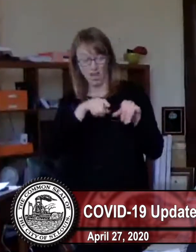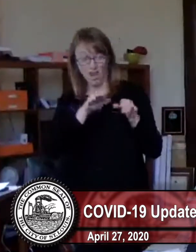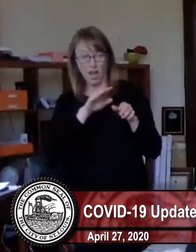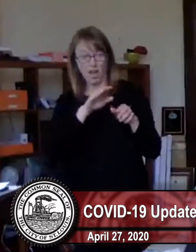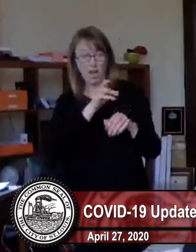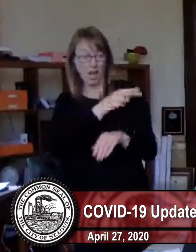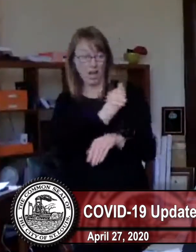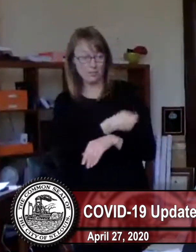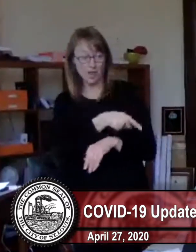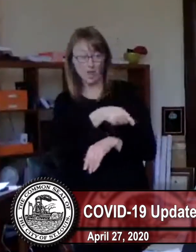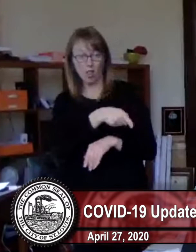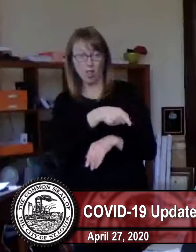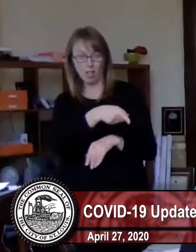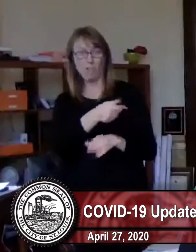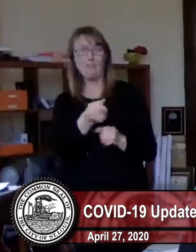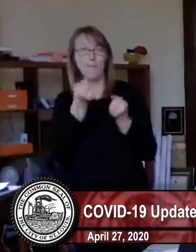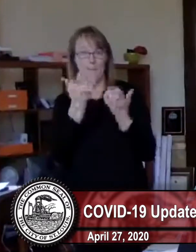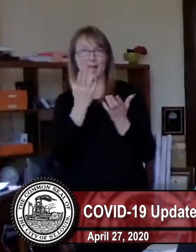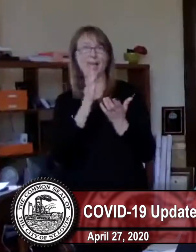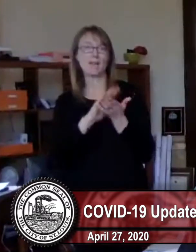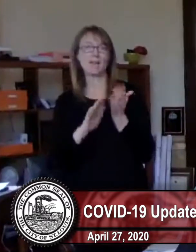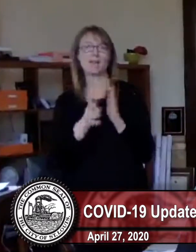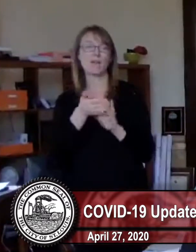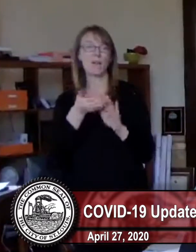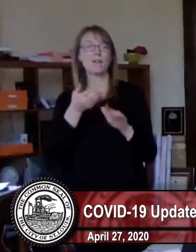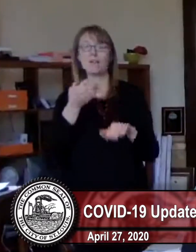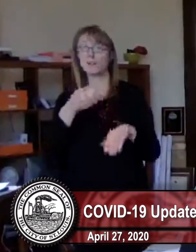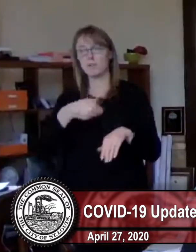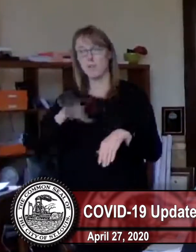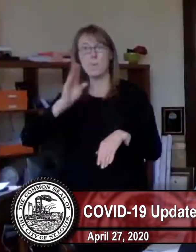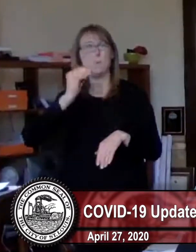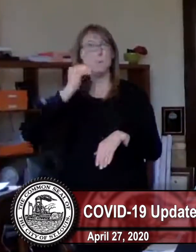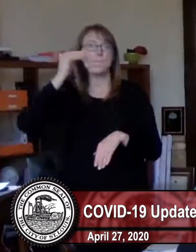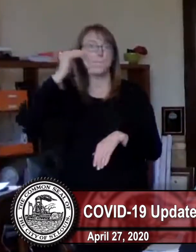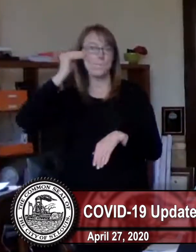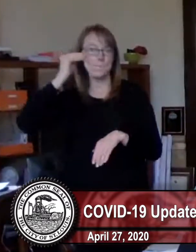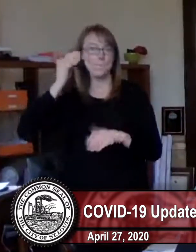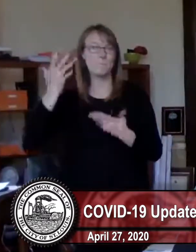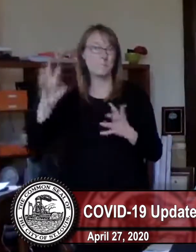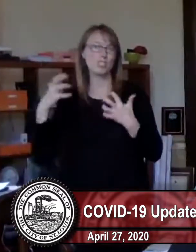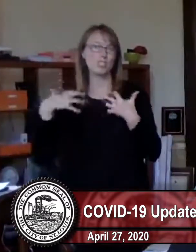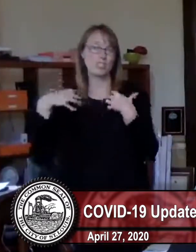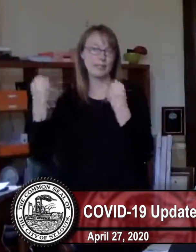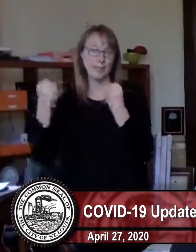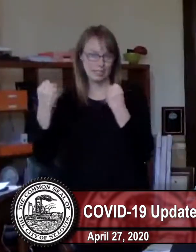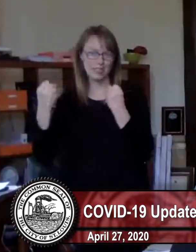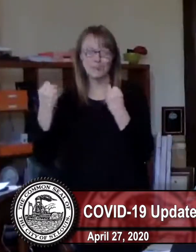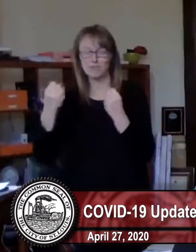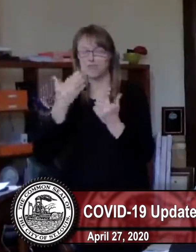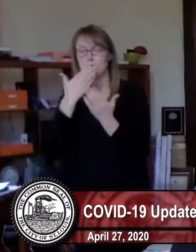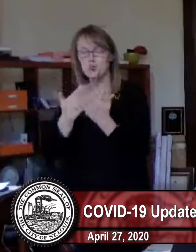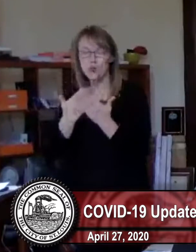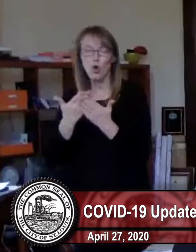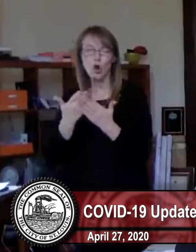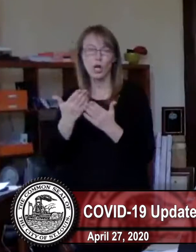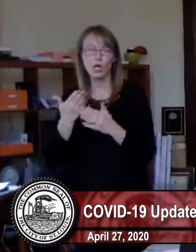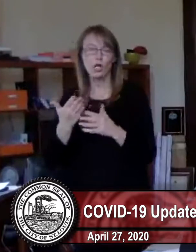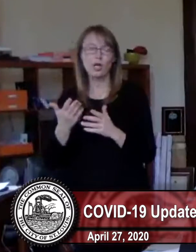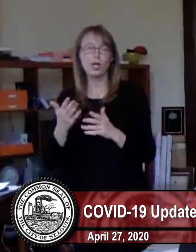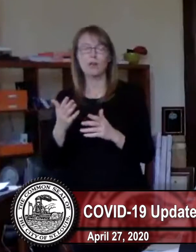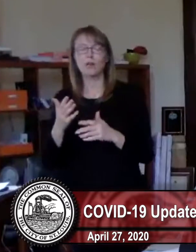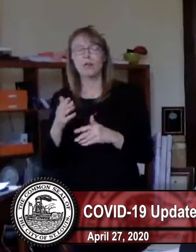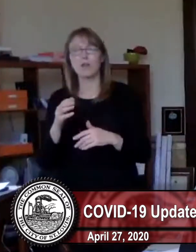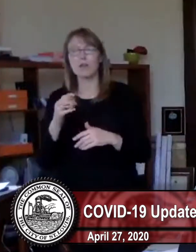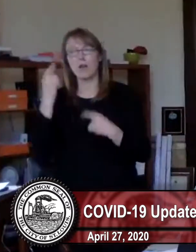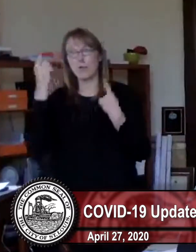that never had to go to the hospital and have recovered. So, those are certainly very important factors as we go down